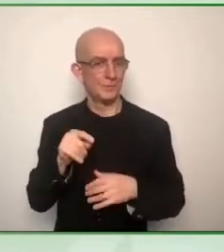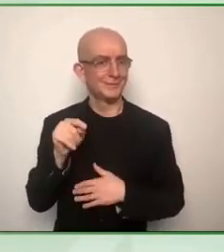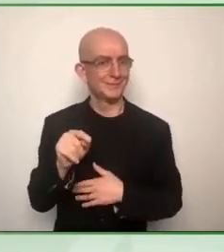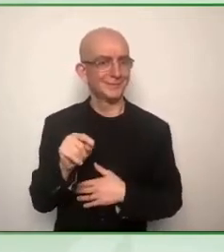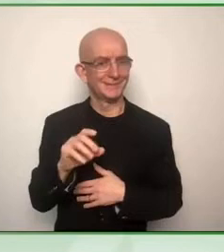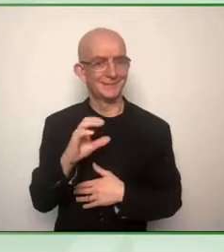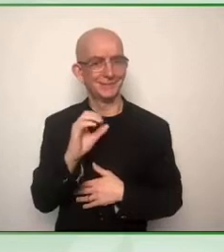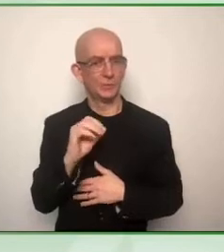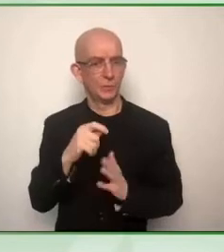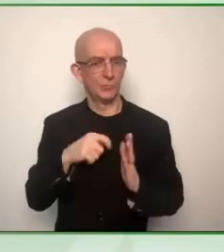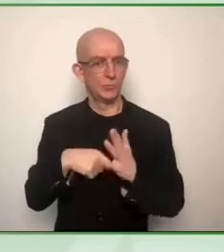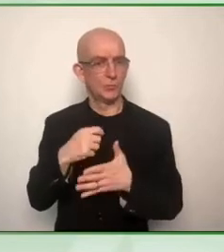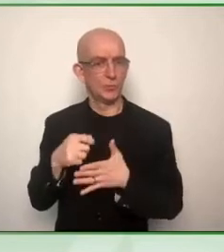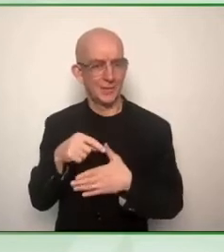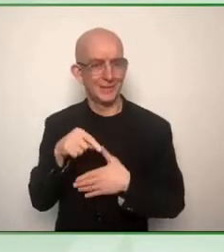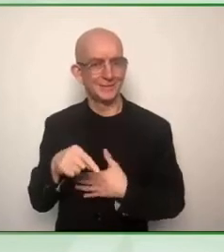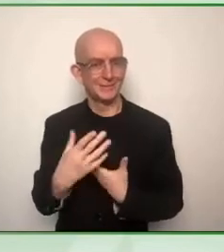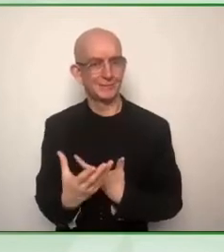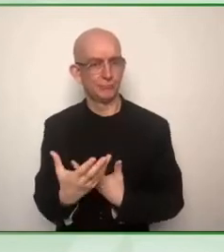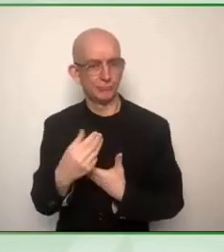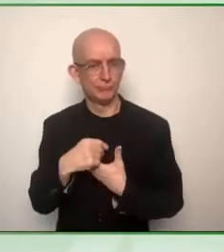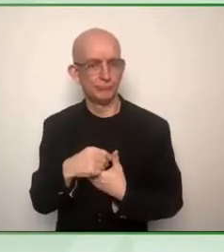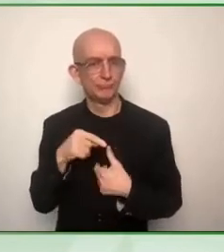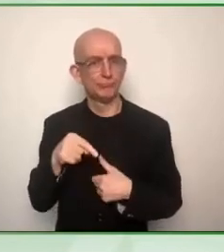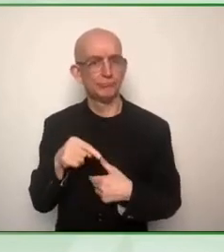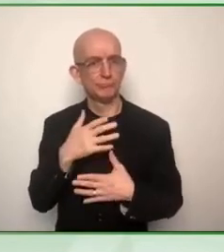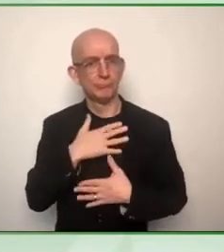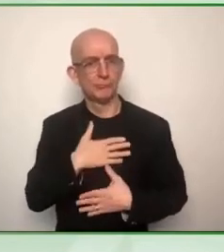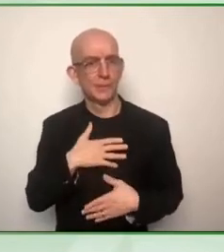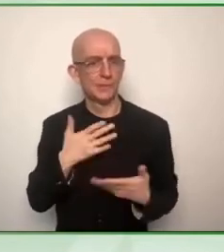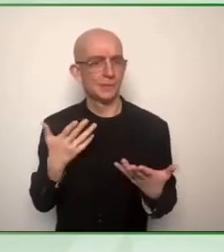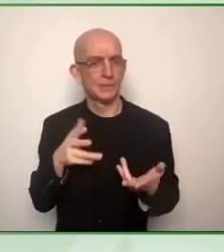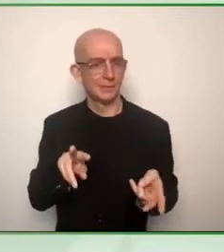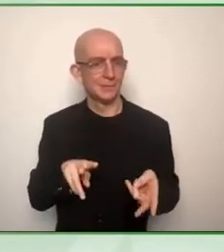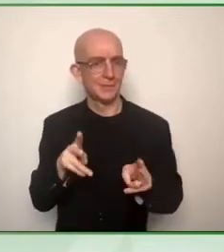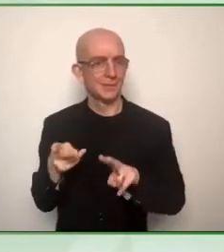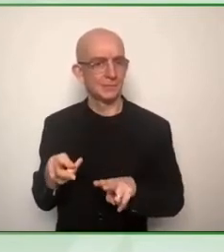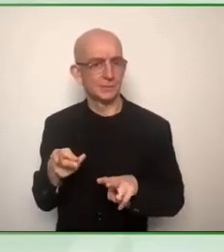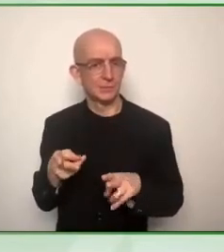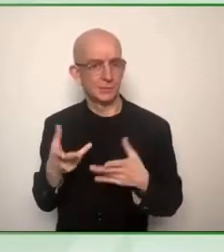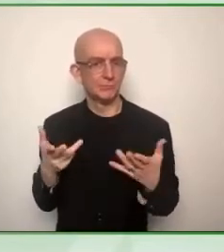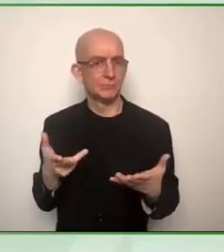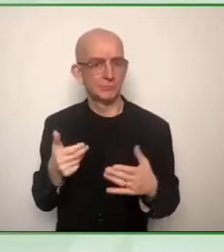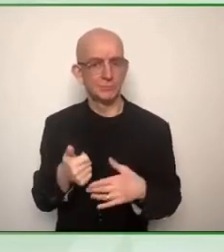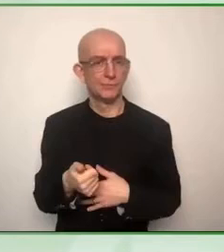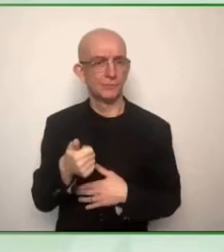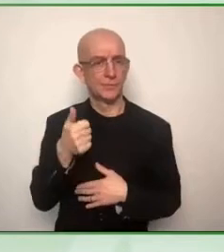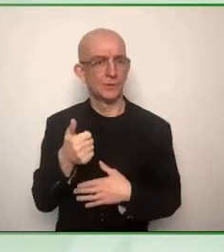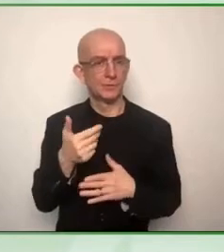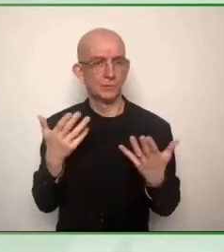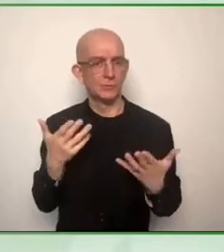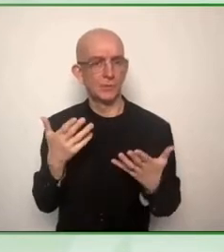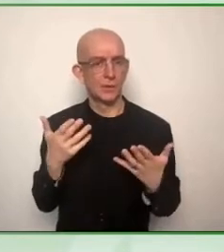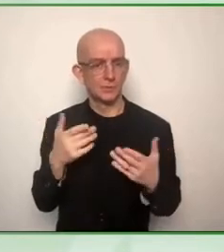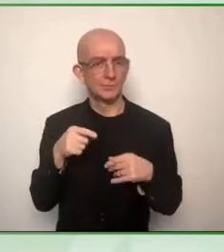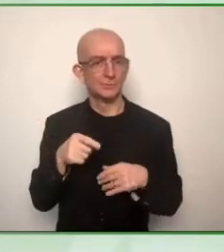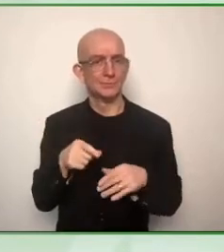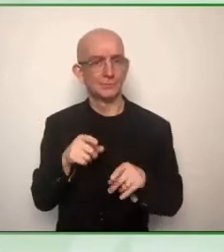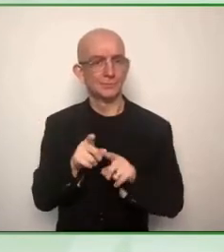and it was one way focused at educating people on sign language, but nothing was ever serving as a translation tool